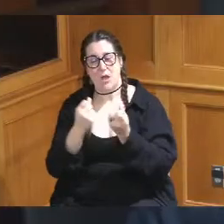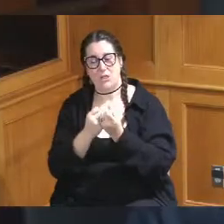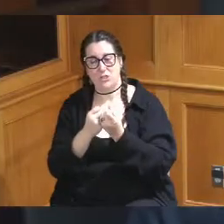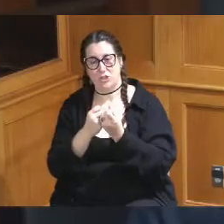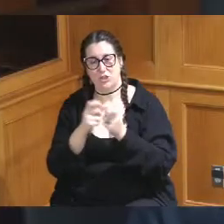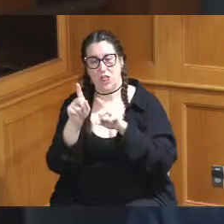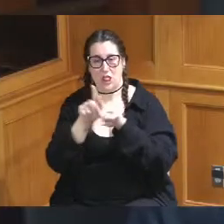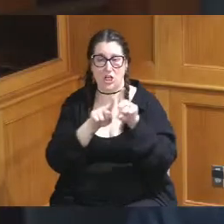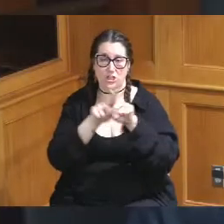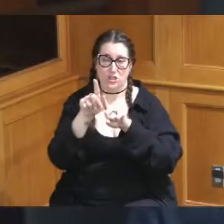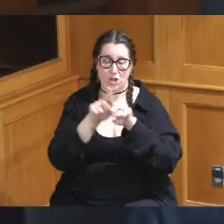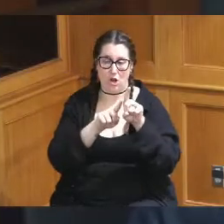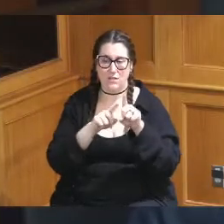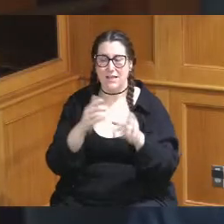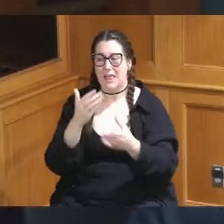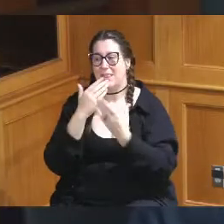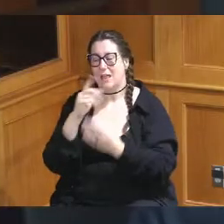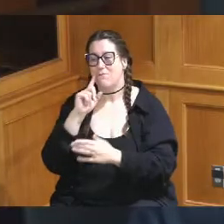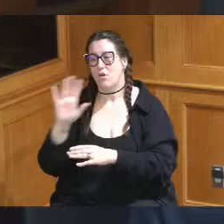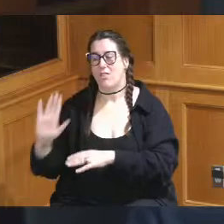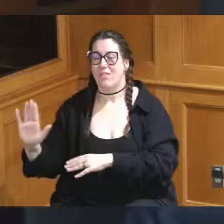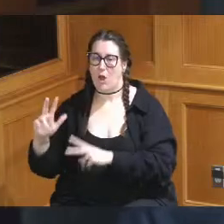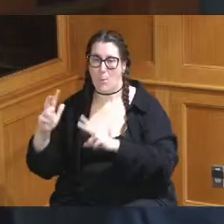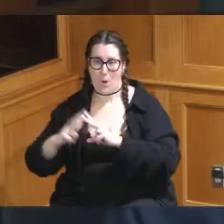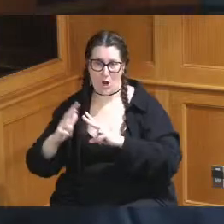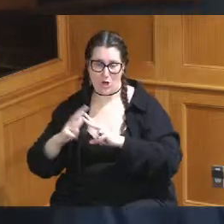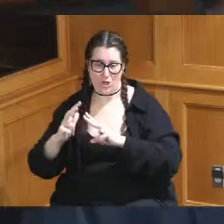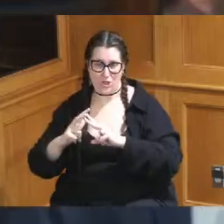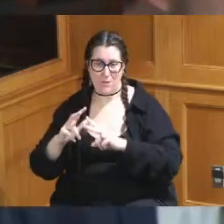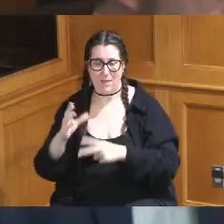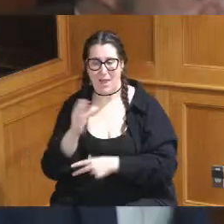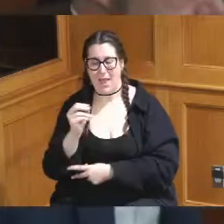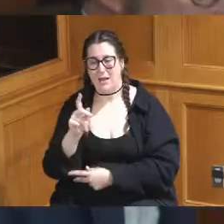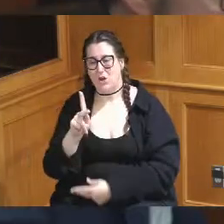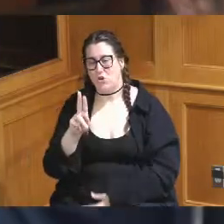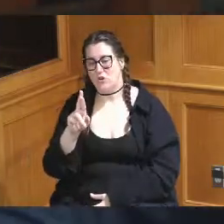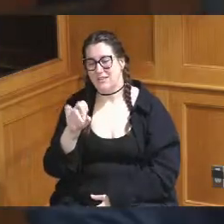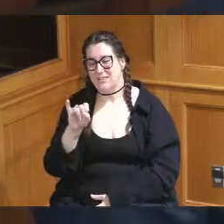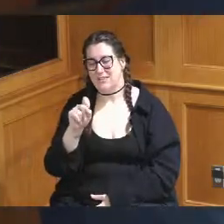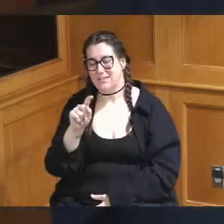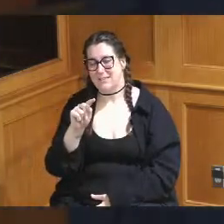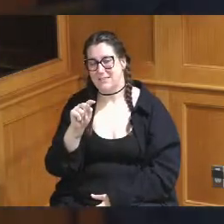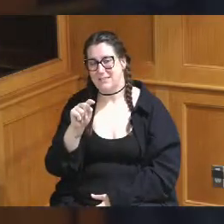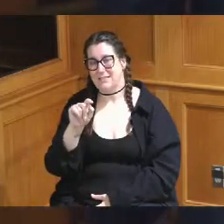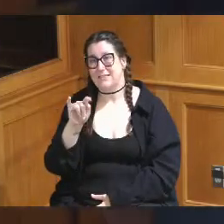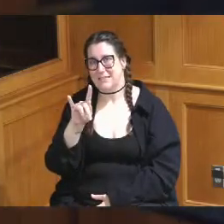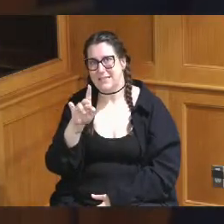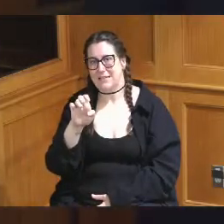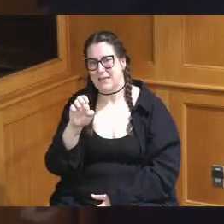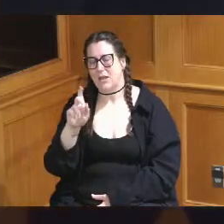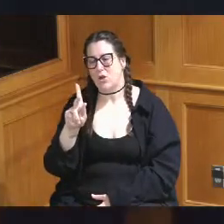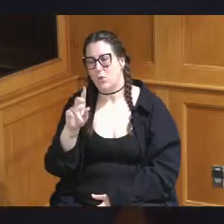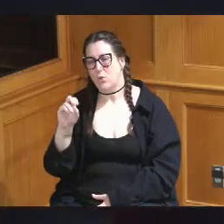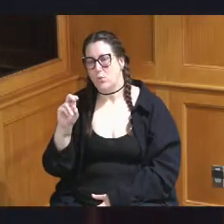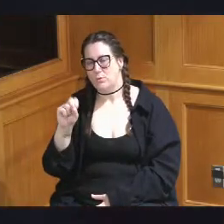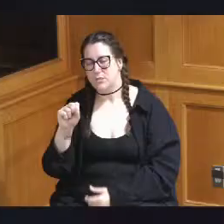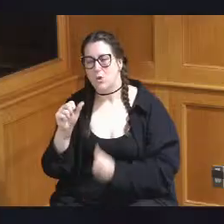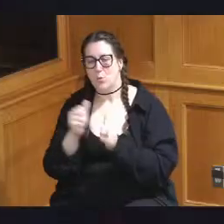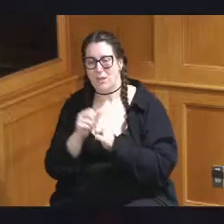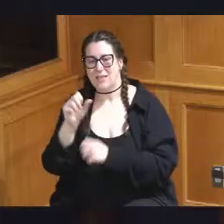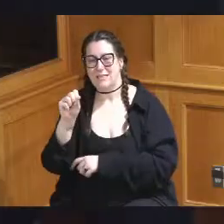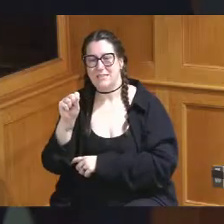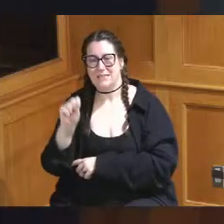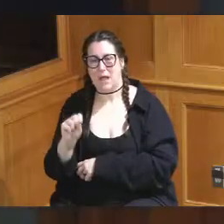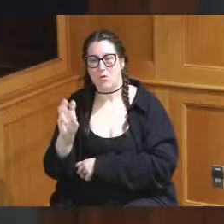to thank them for their partnership. And Christy Coons, who with the Southwest Urban